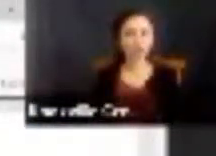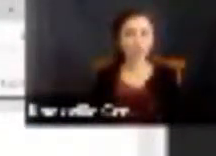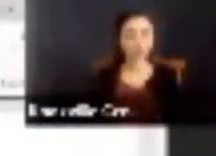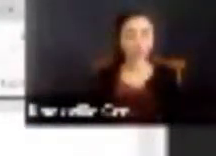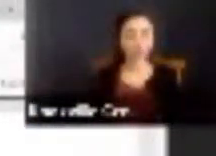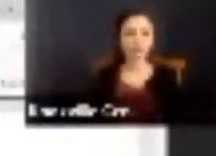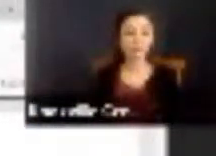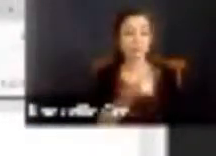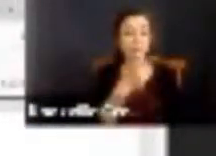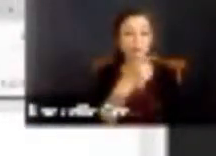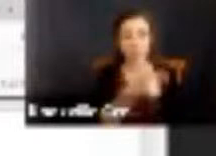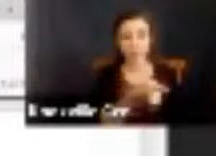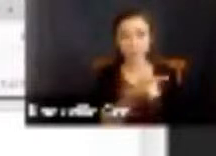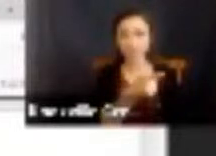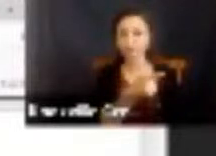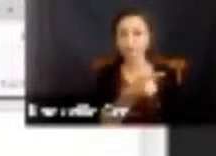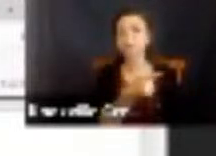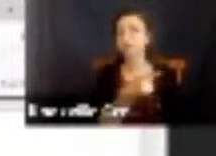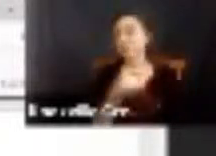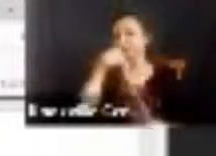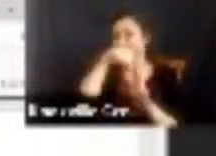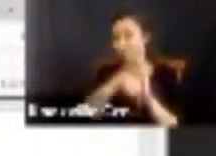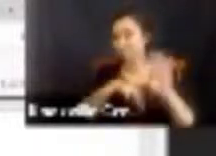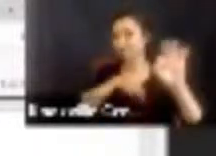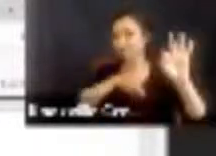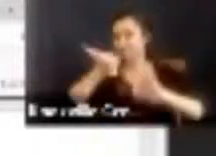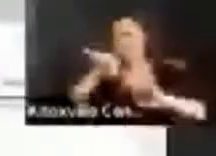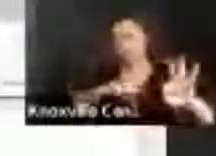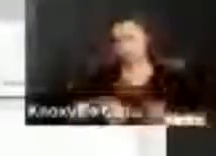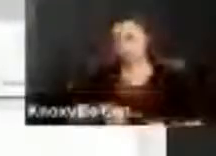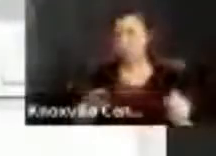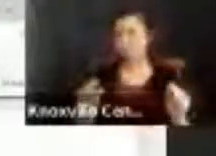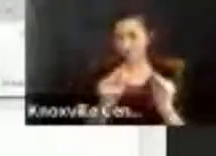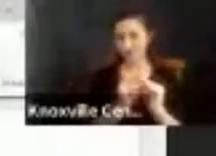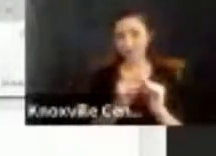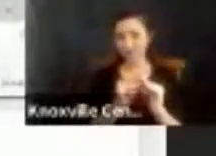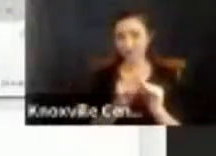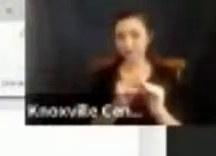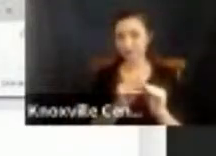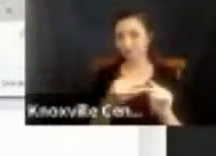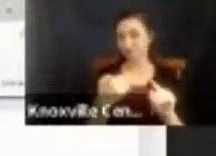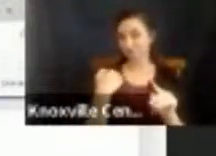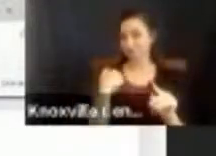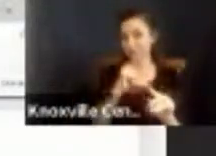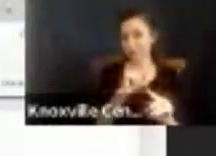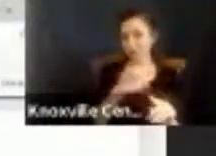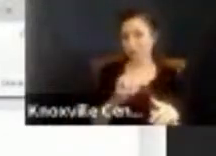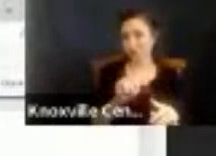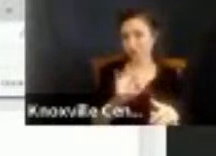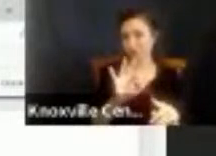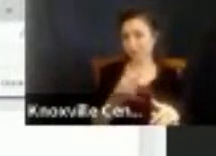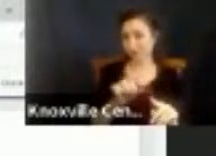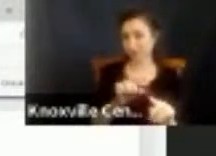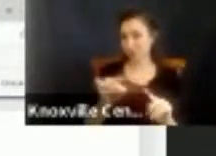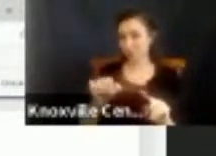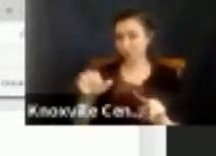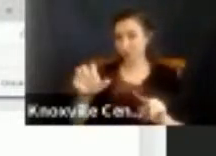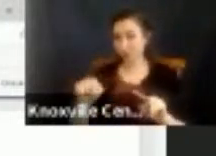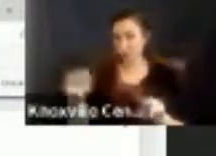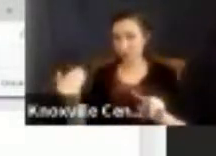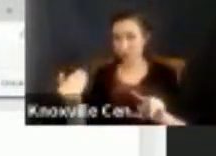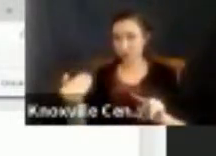So this just gives you a more detailed description from September the 9th to September the 15th